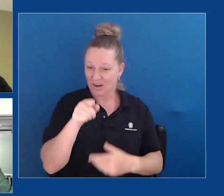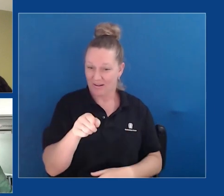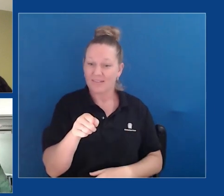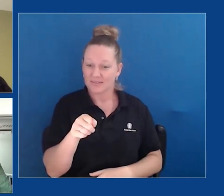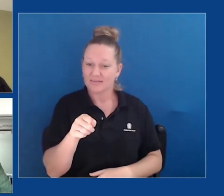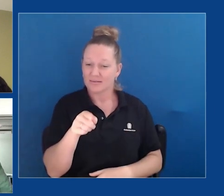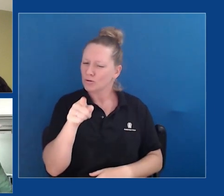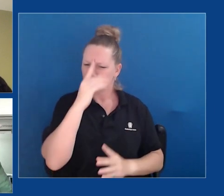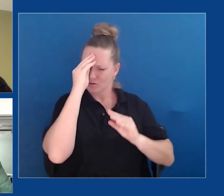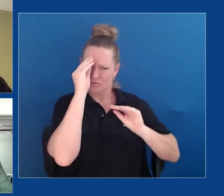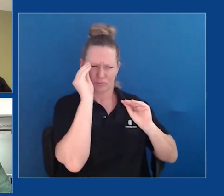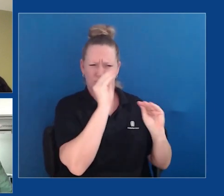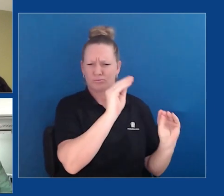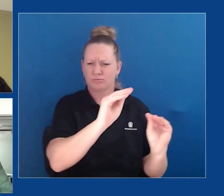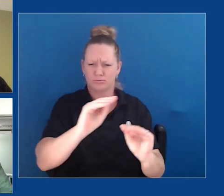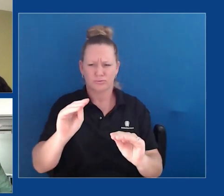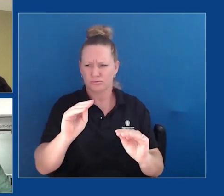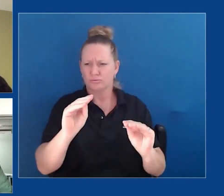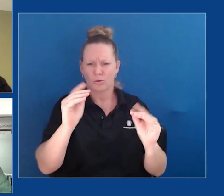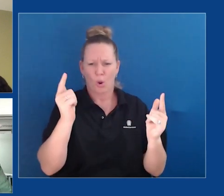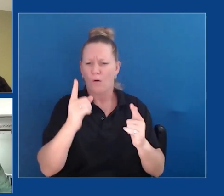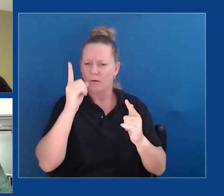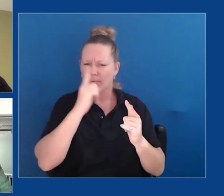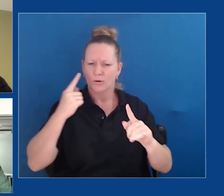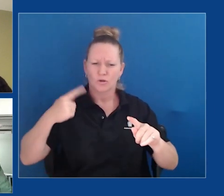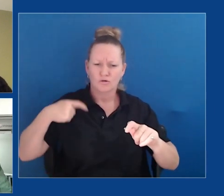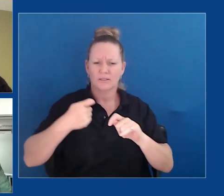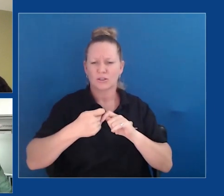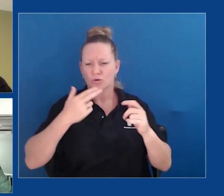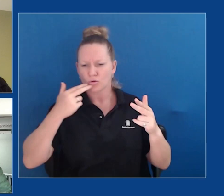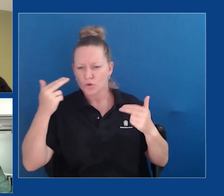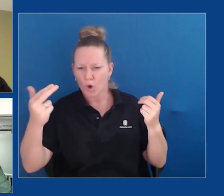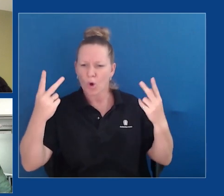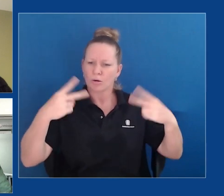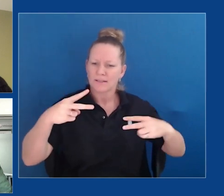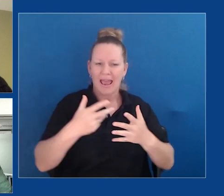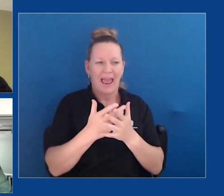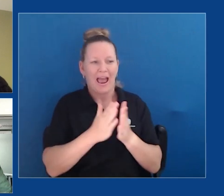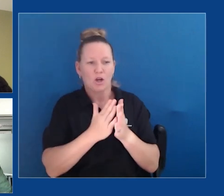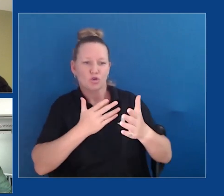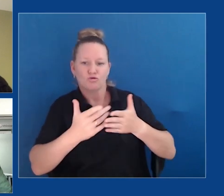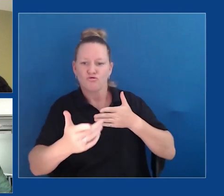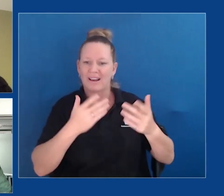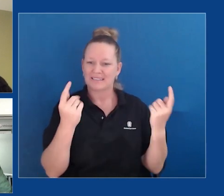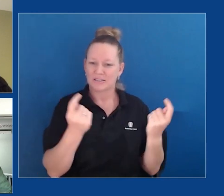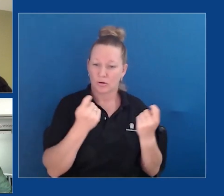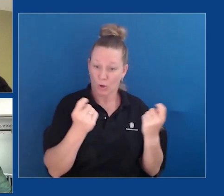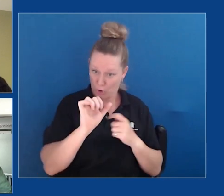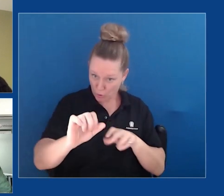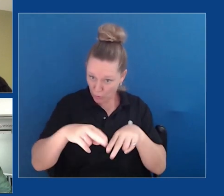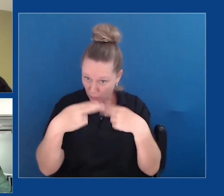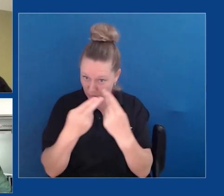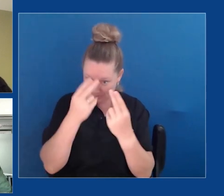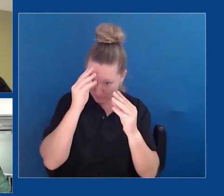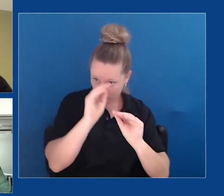of people traditional song and dance, how to run ceremonies properly, not only your own family, but like